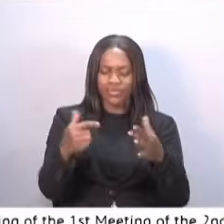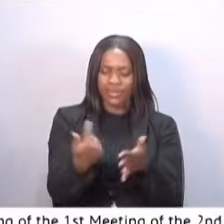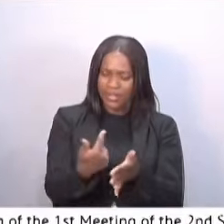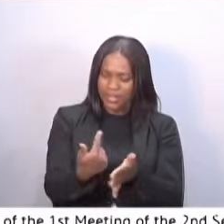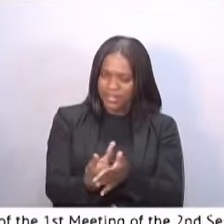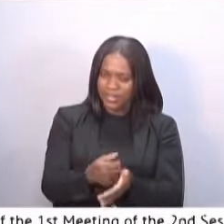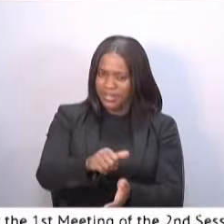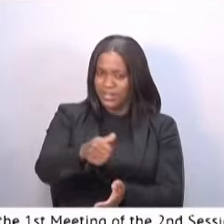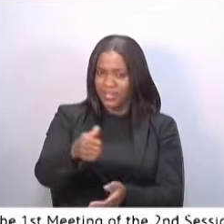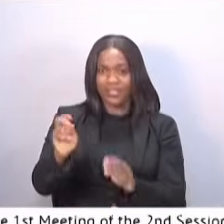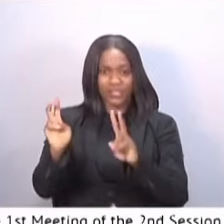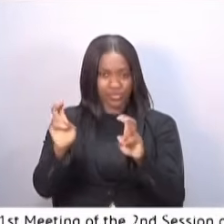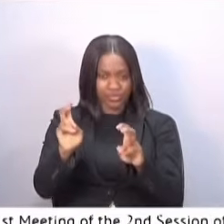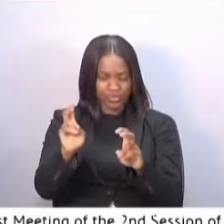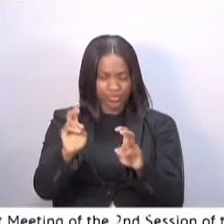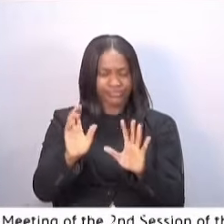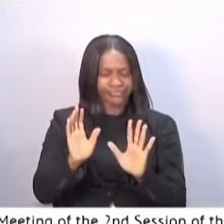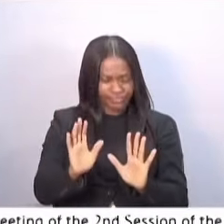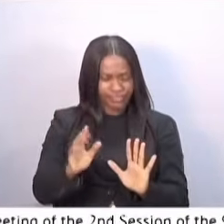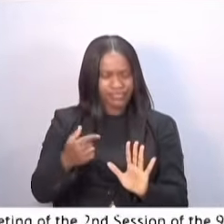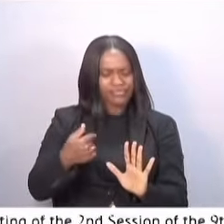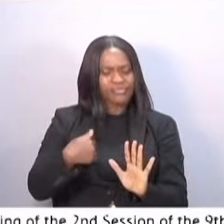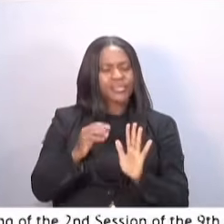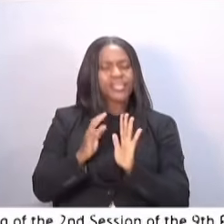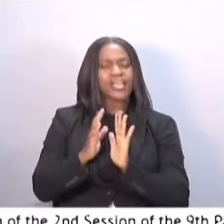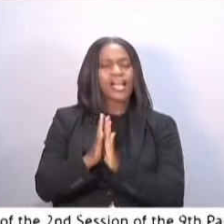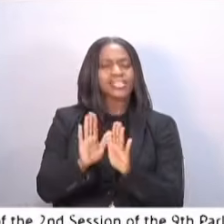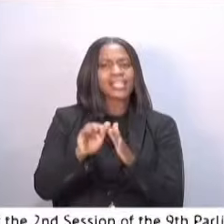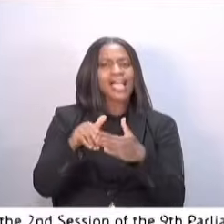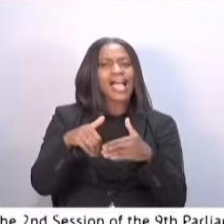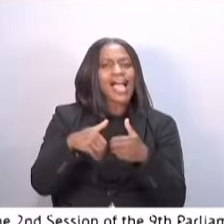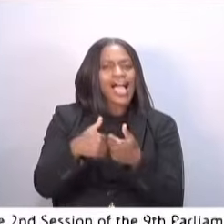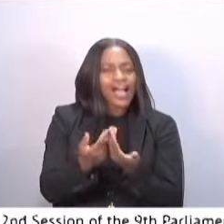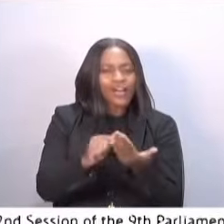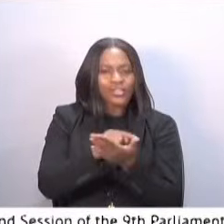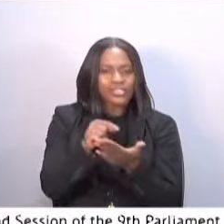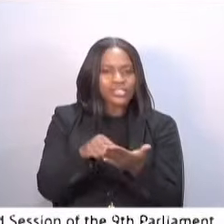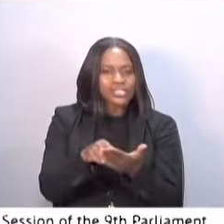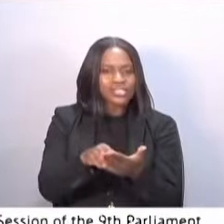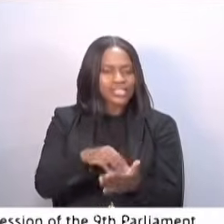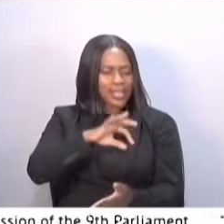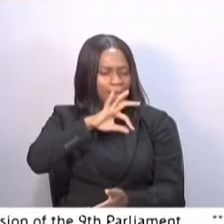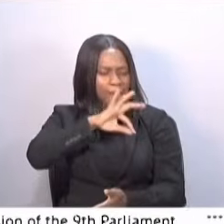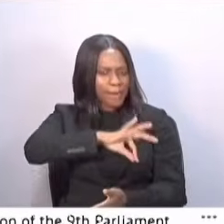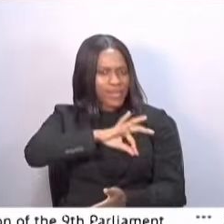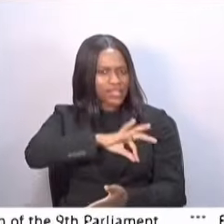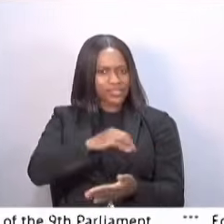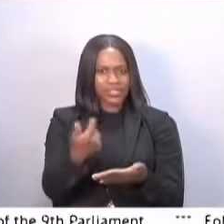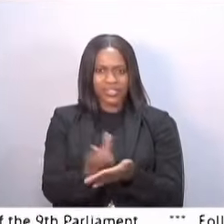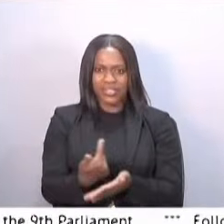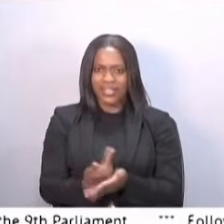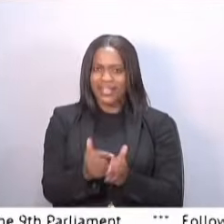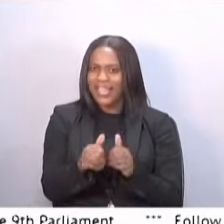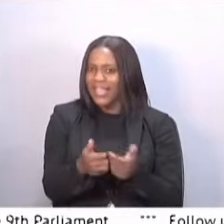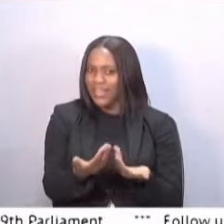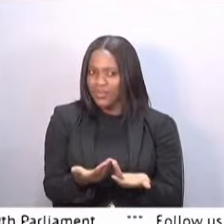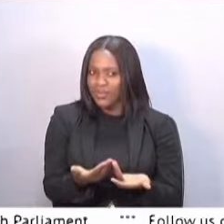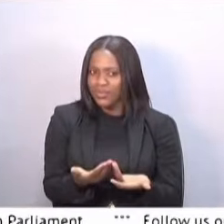saying, how does this translate in practical terms into the benefit of our